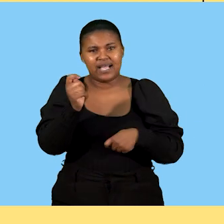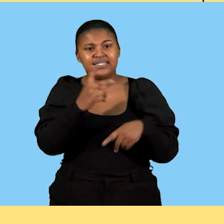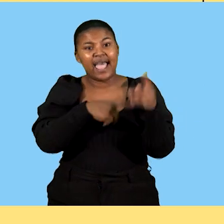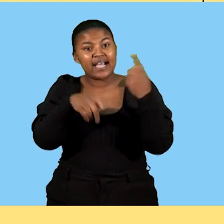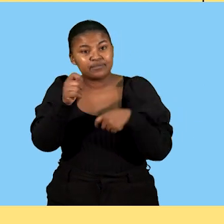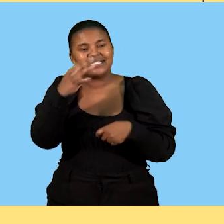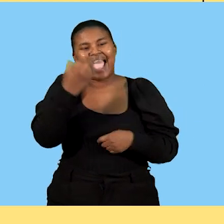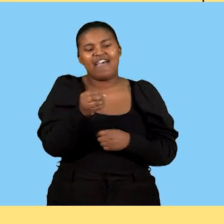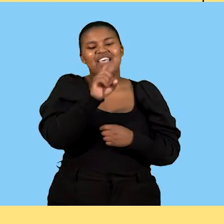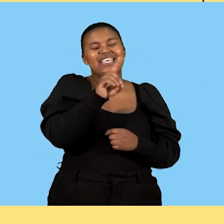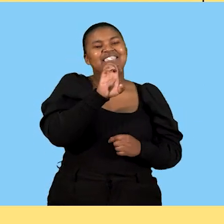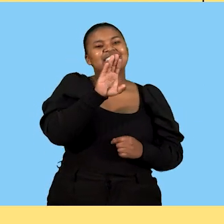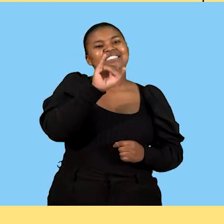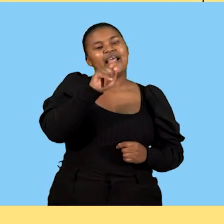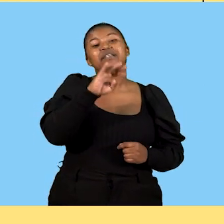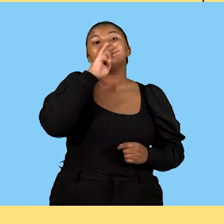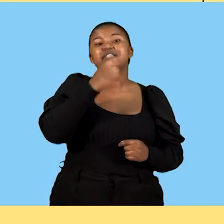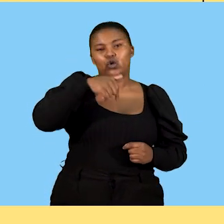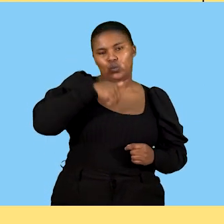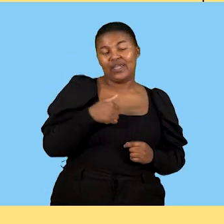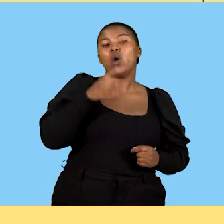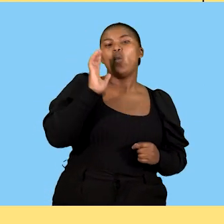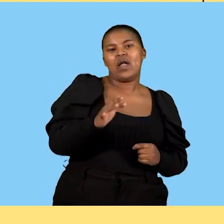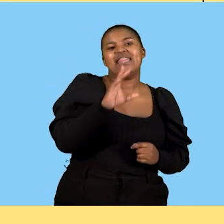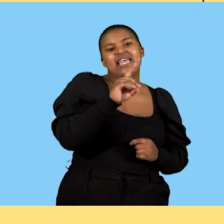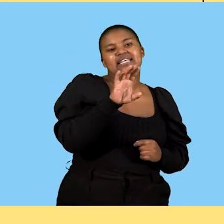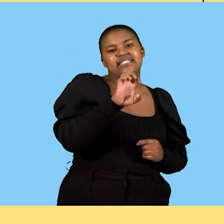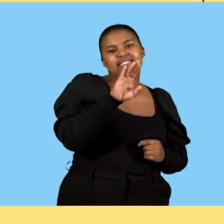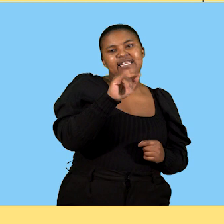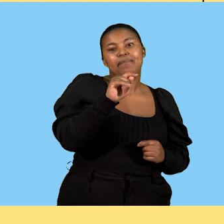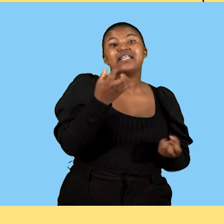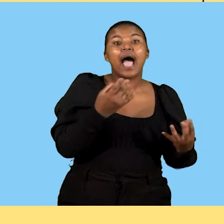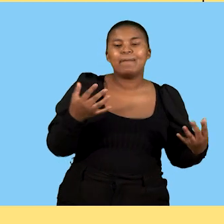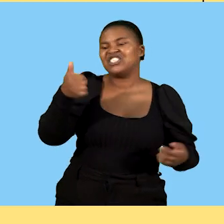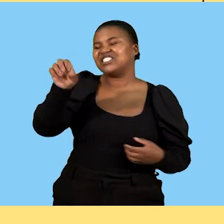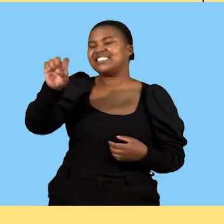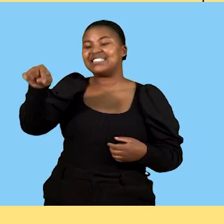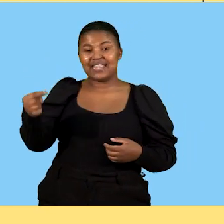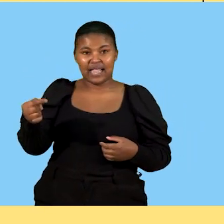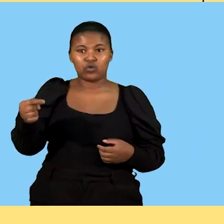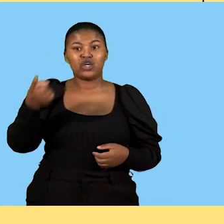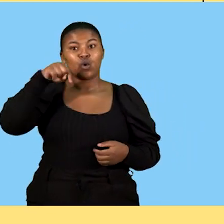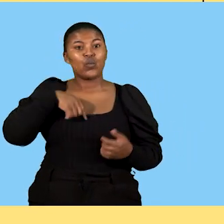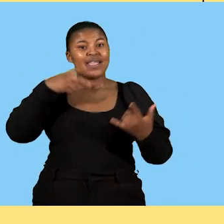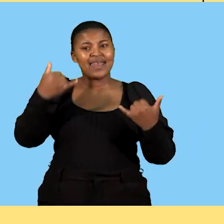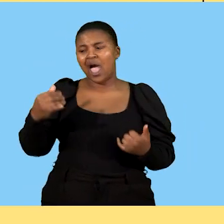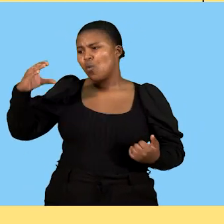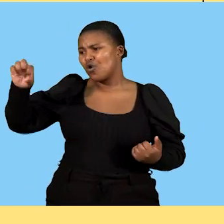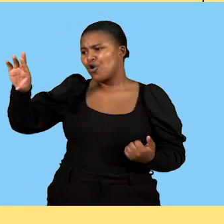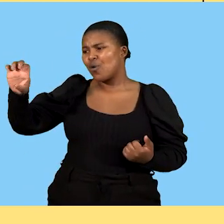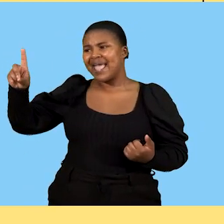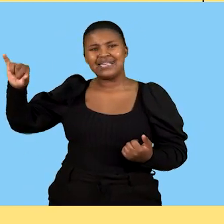have a debit balance. So we debit depreciation, there you see it, 60,000. And we credit